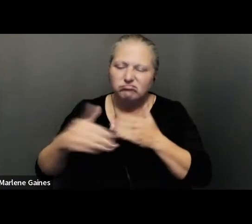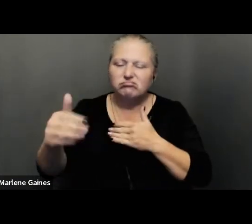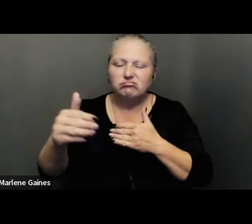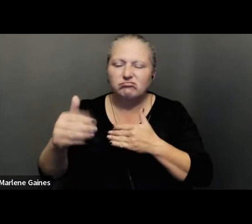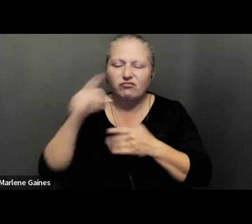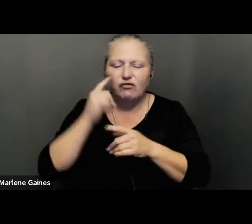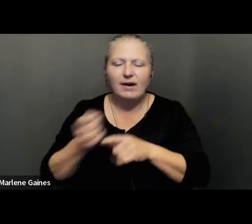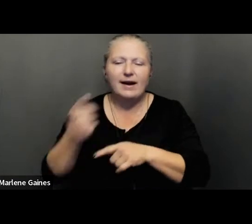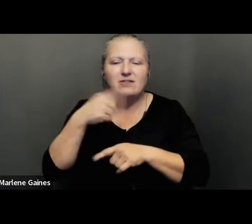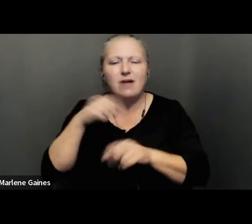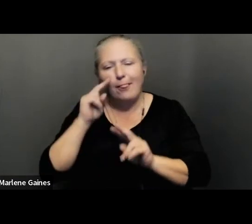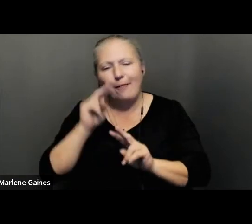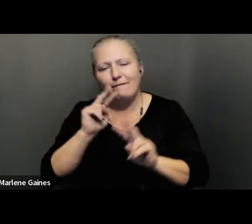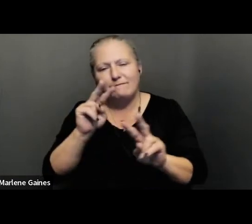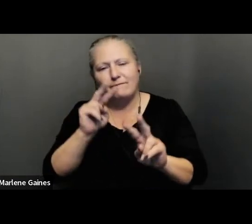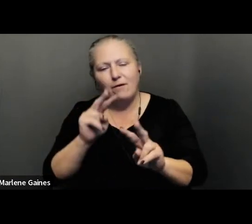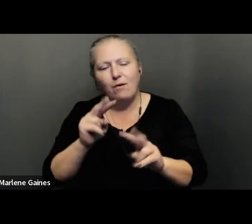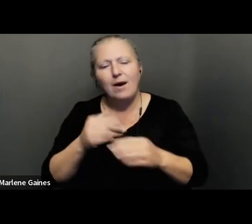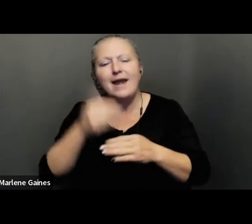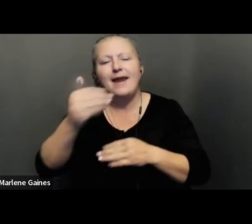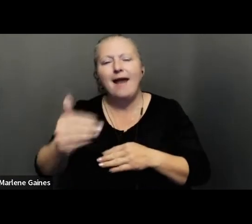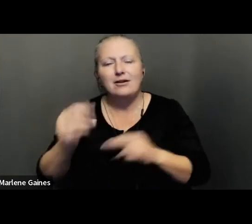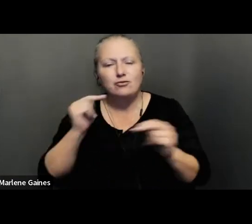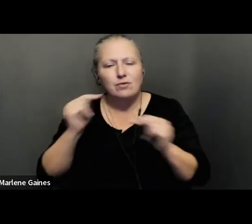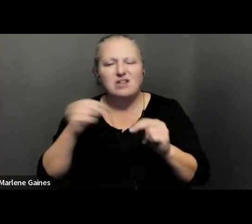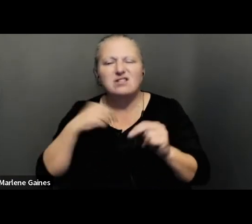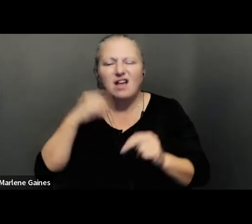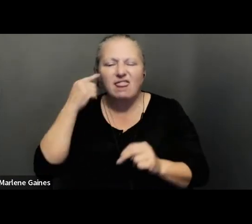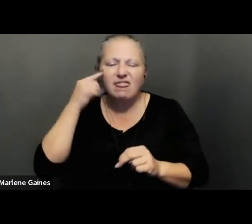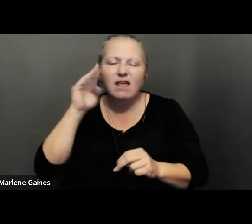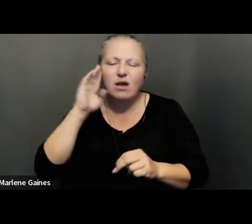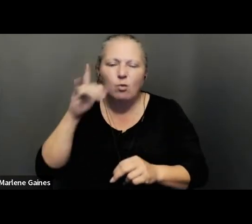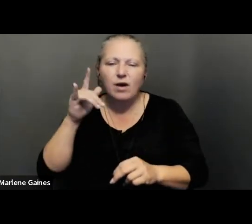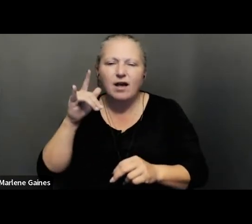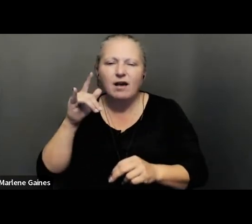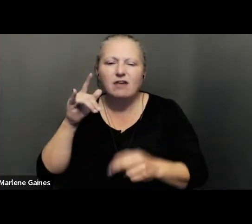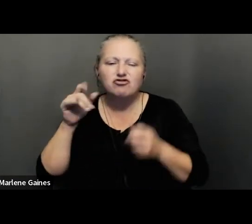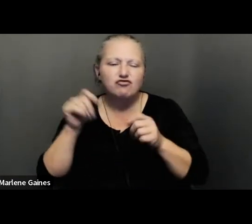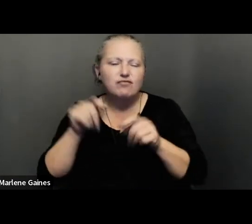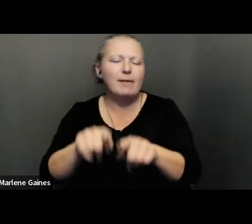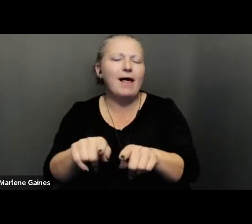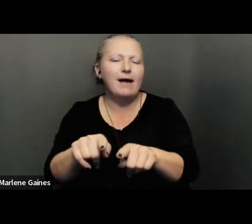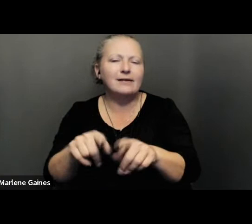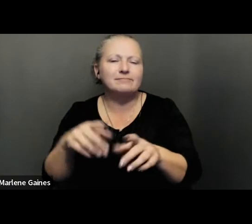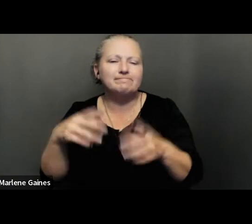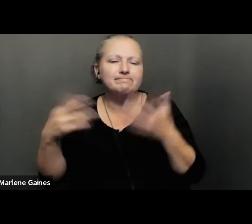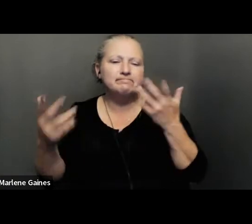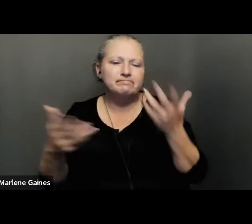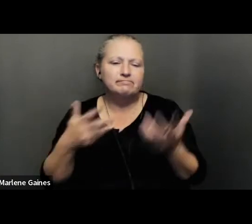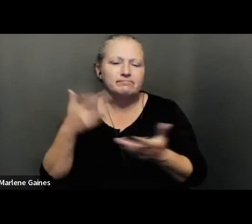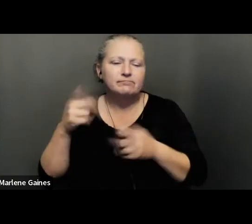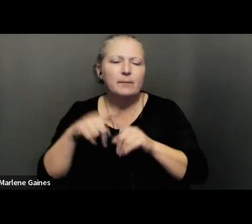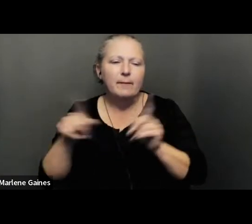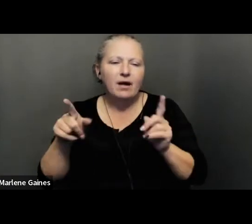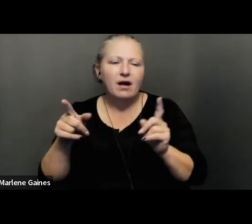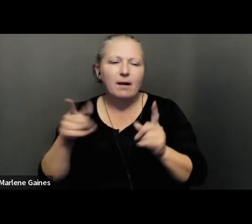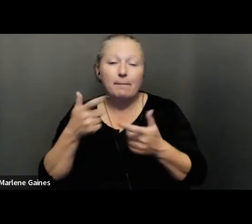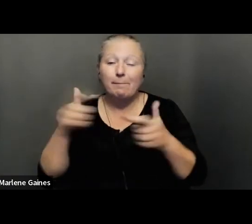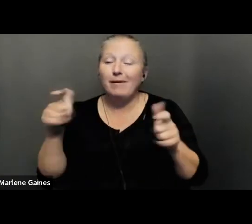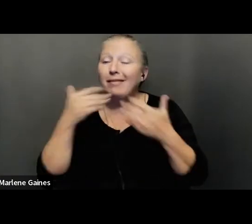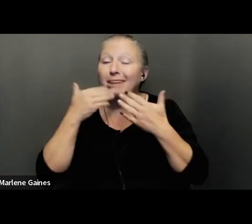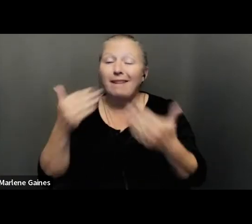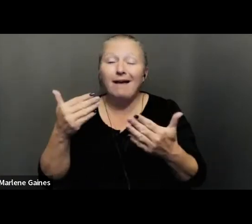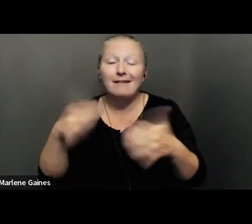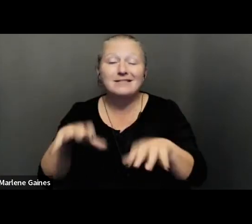year. I'm looking forward to next round's negotiations. I think it's going to be streamlined but just again, big thanks. It